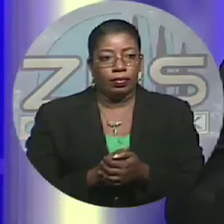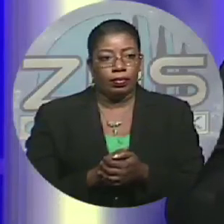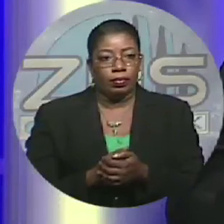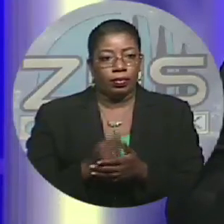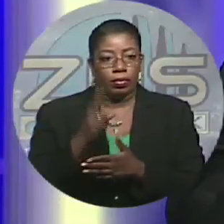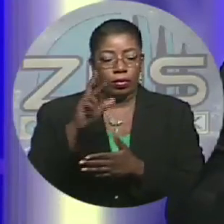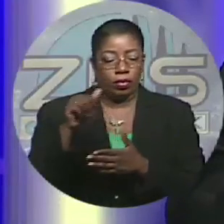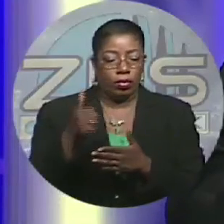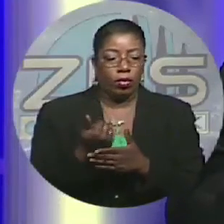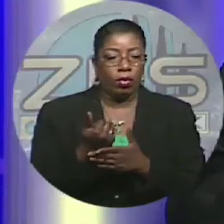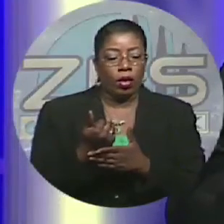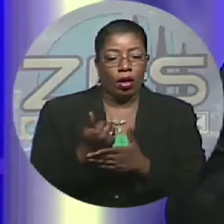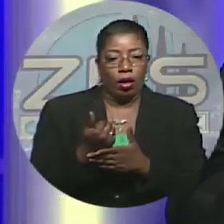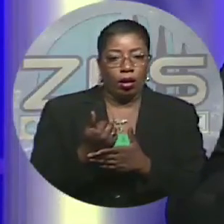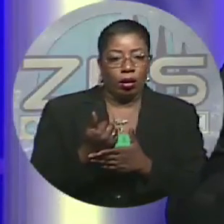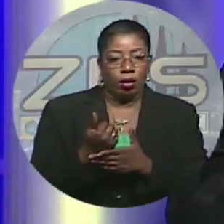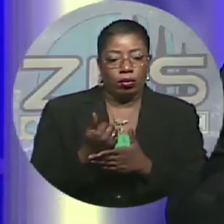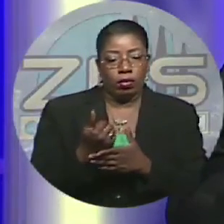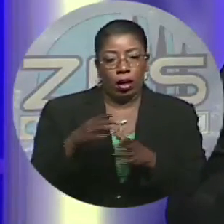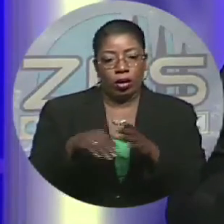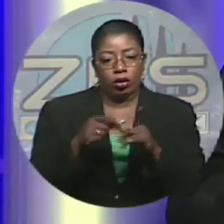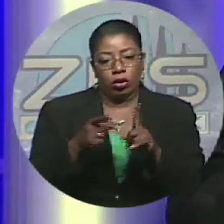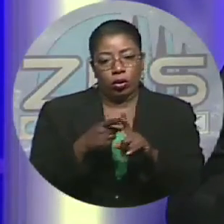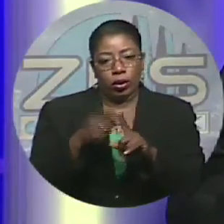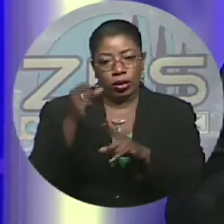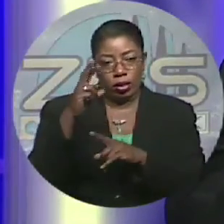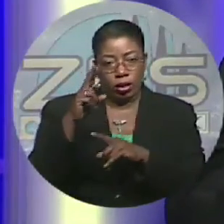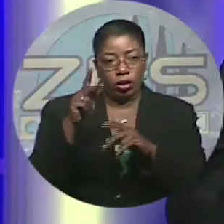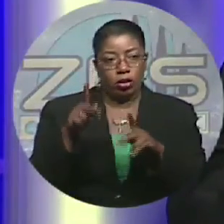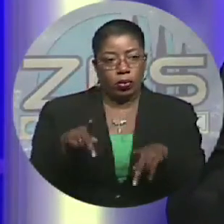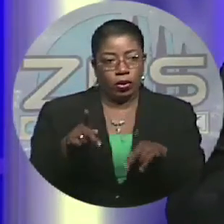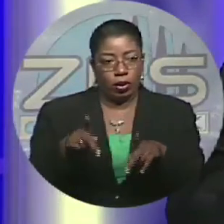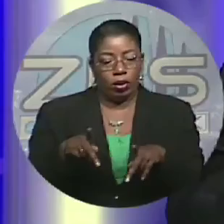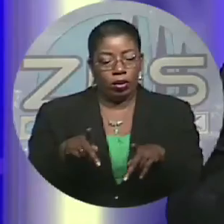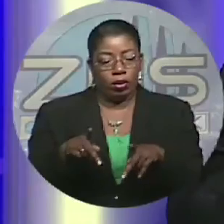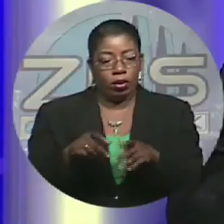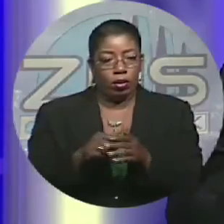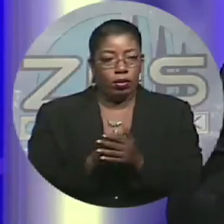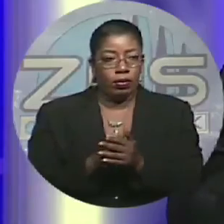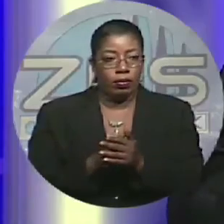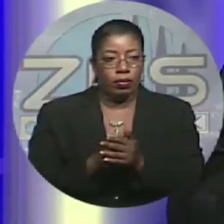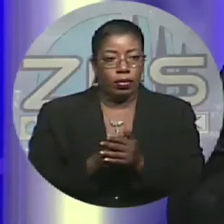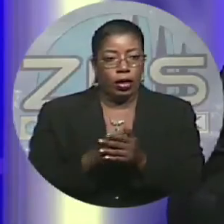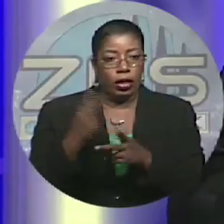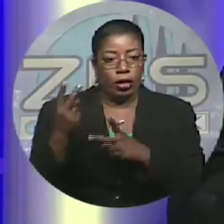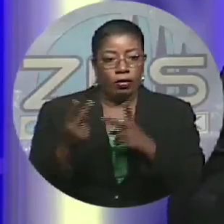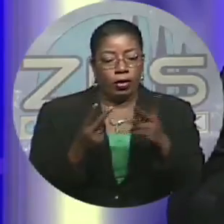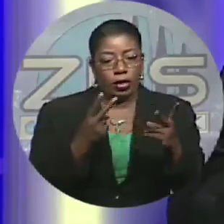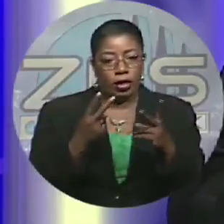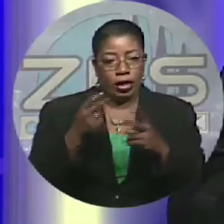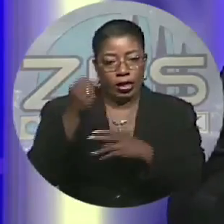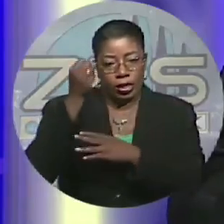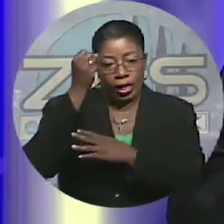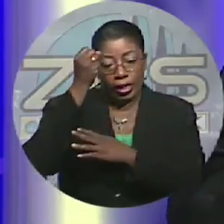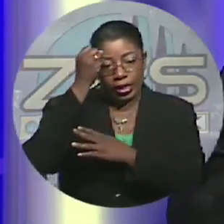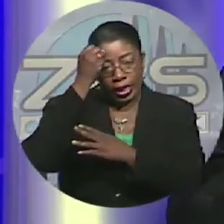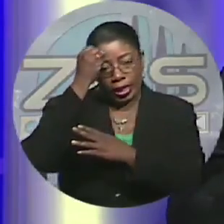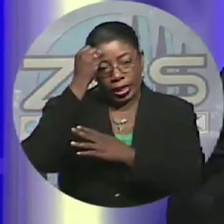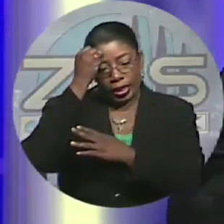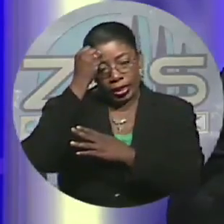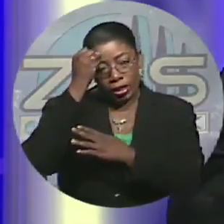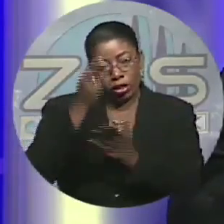The Urban Renewal Commission also reached out to the country's senior citizens. Fern Carey tells us tonight they visited Sandilands Rehabilitation Center today.